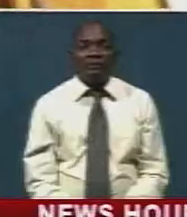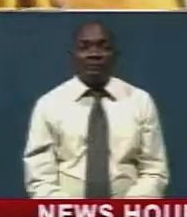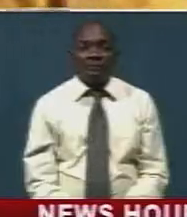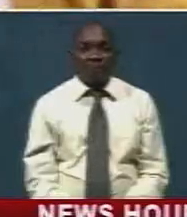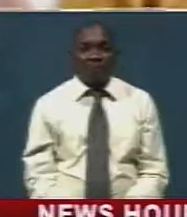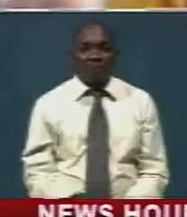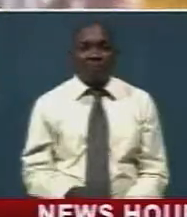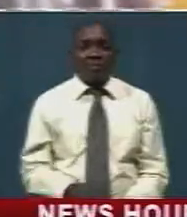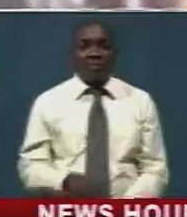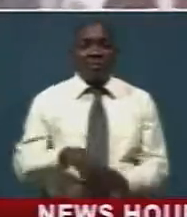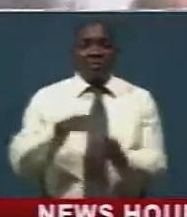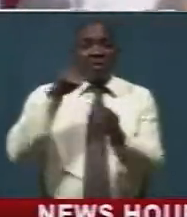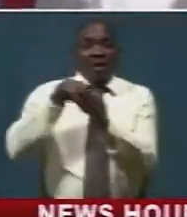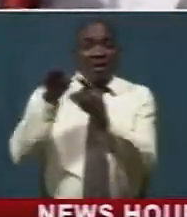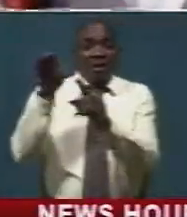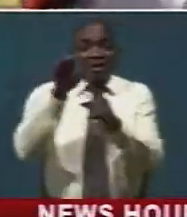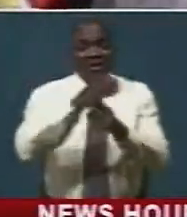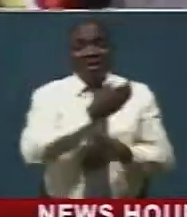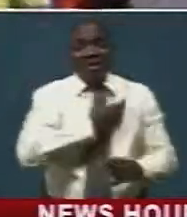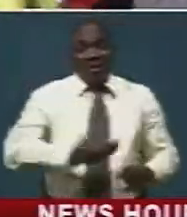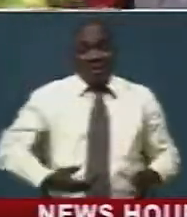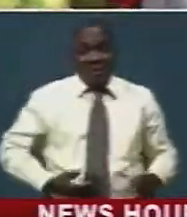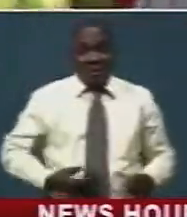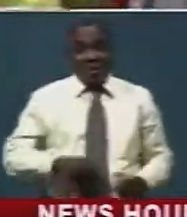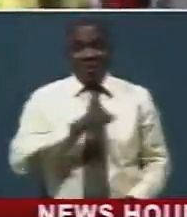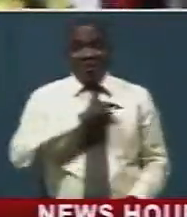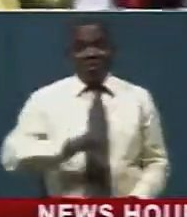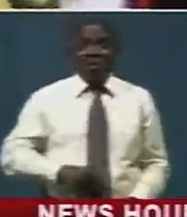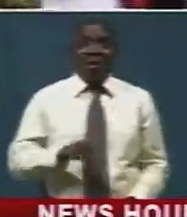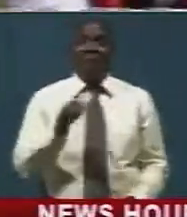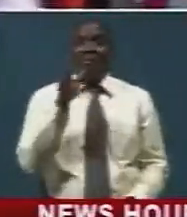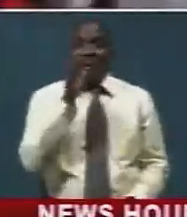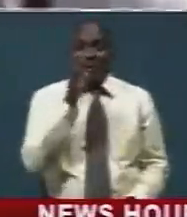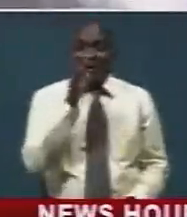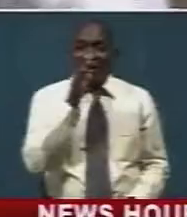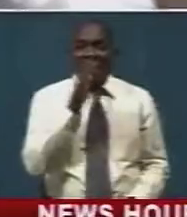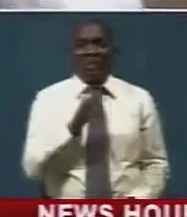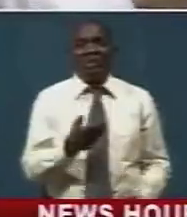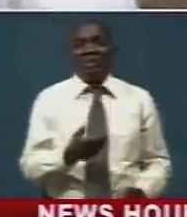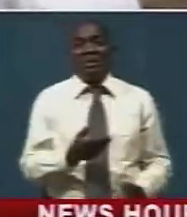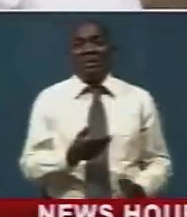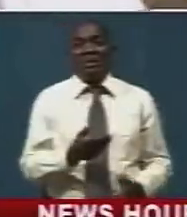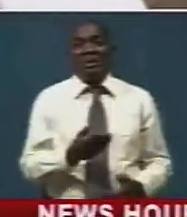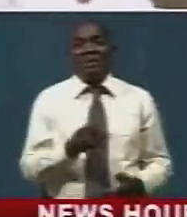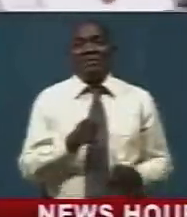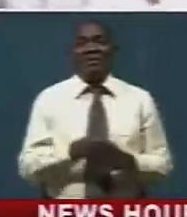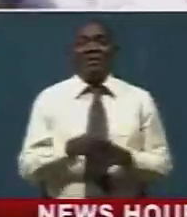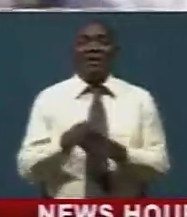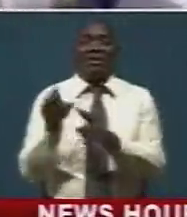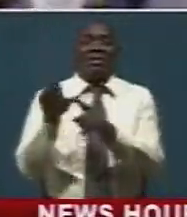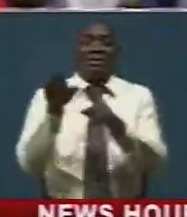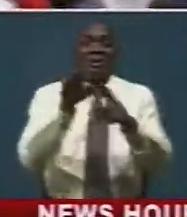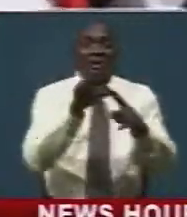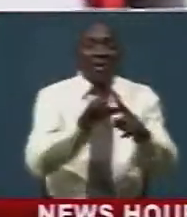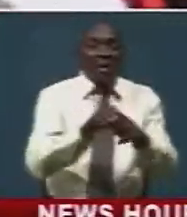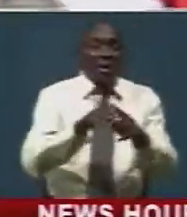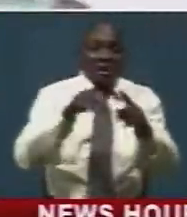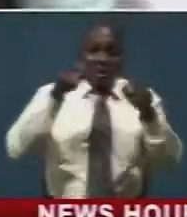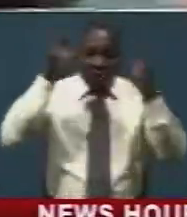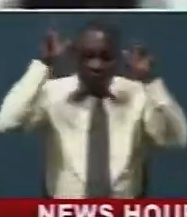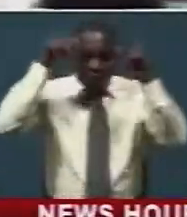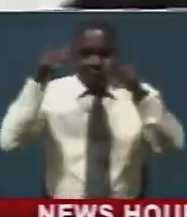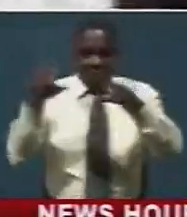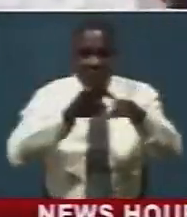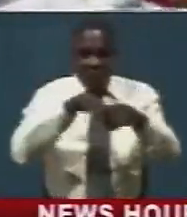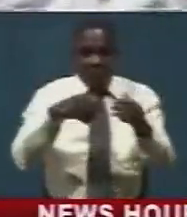The Council of Inner City Tribal Chiefs and Queen Mothers are traditional leaders, mostly from urban centers and zangos from across